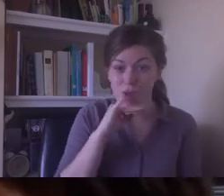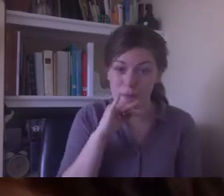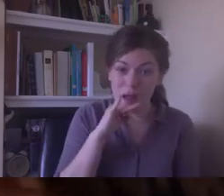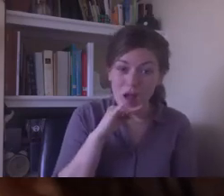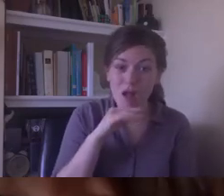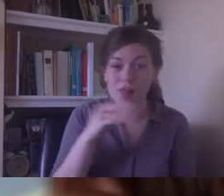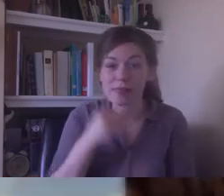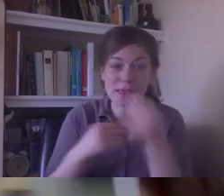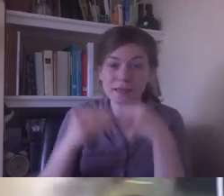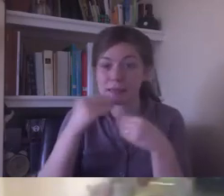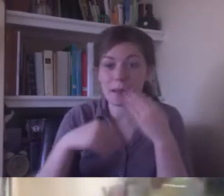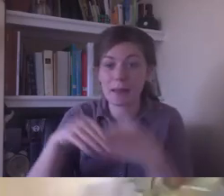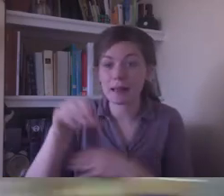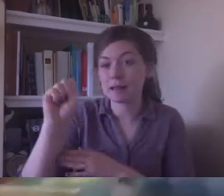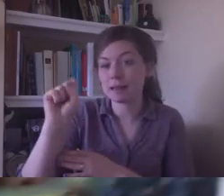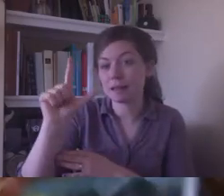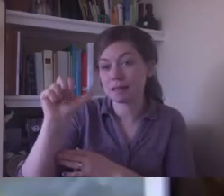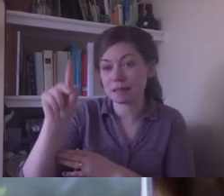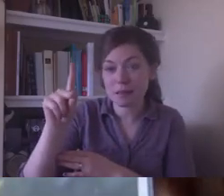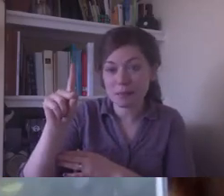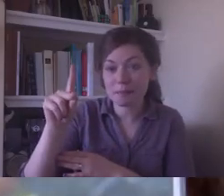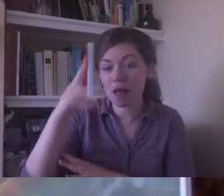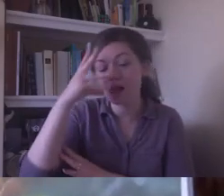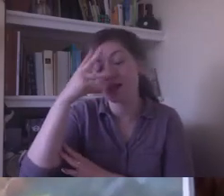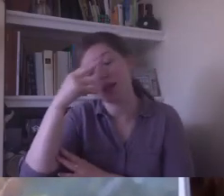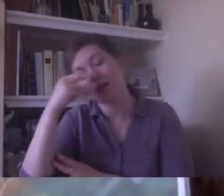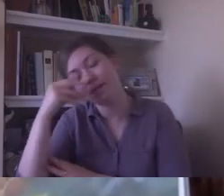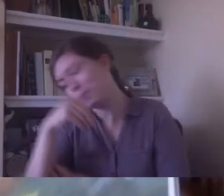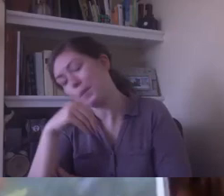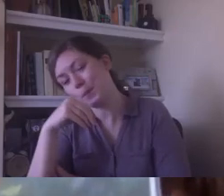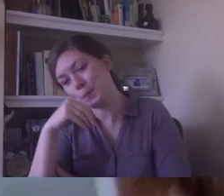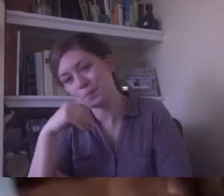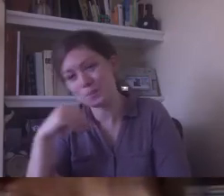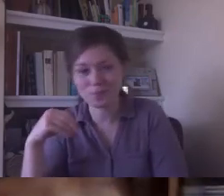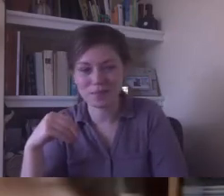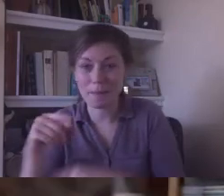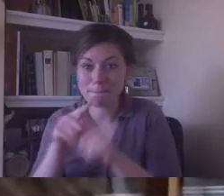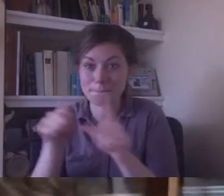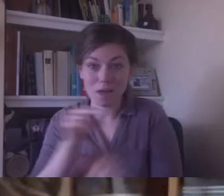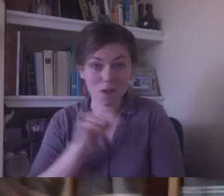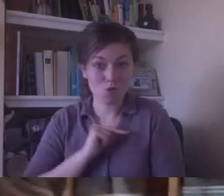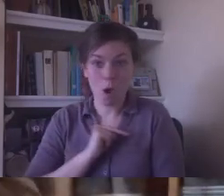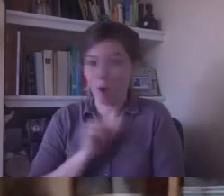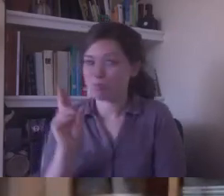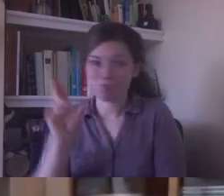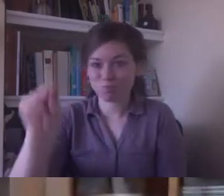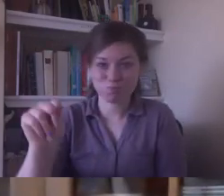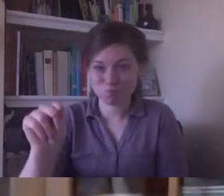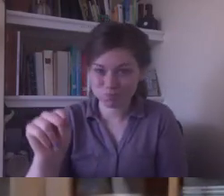they slurped slop, and they snoozed in the shade. But not